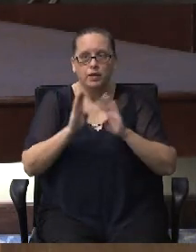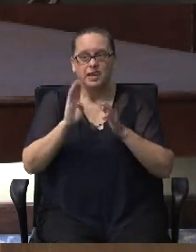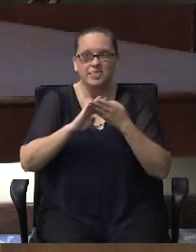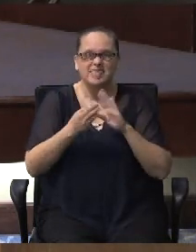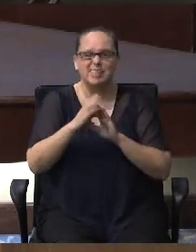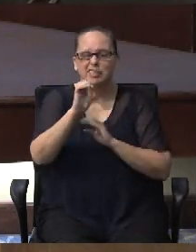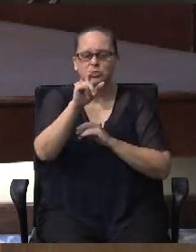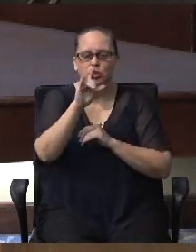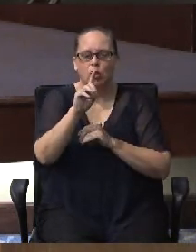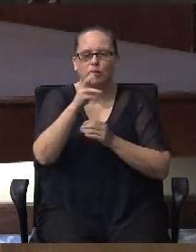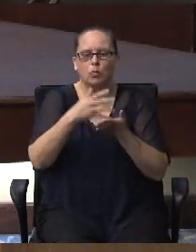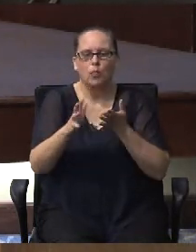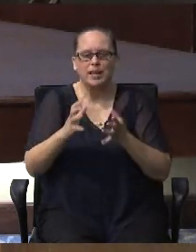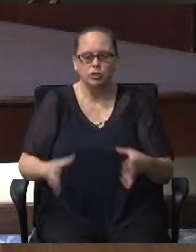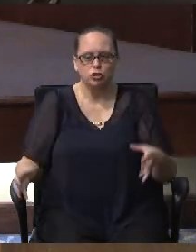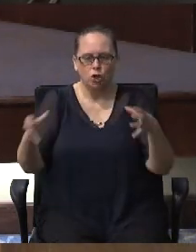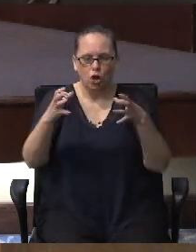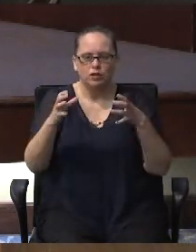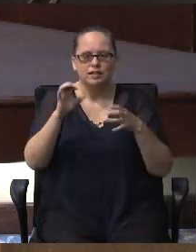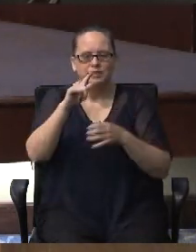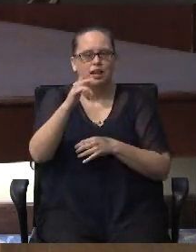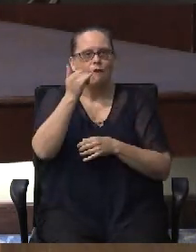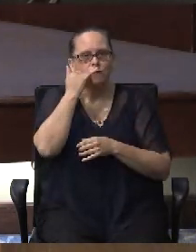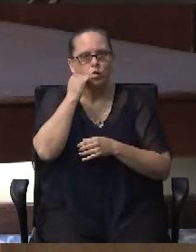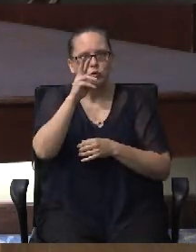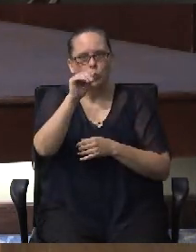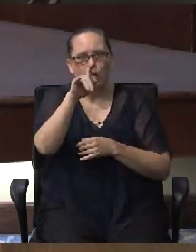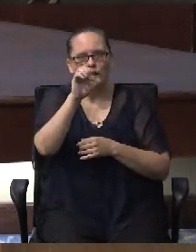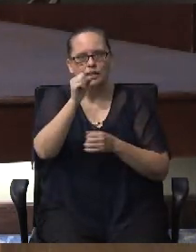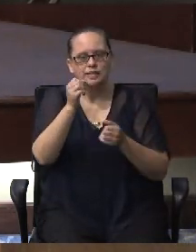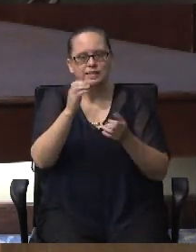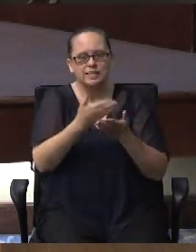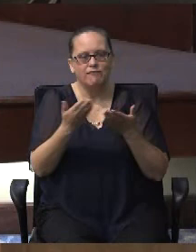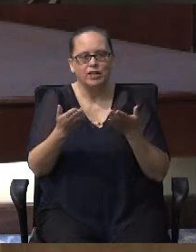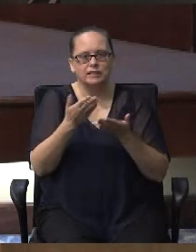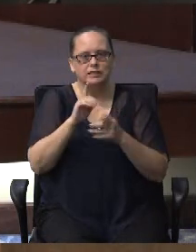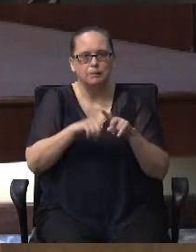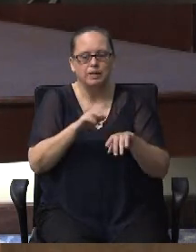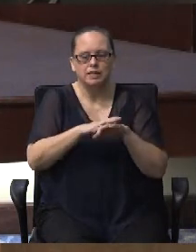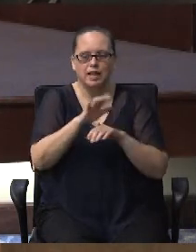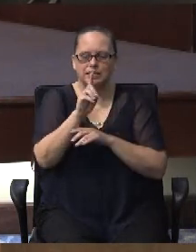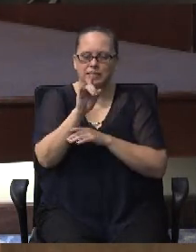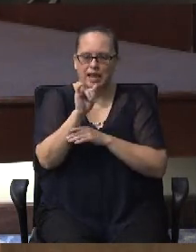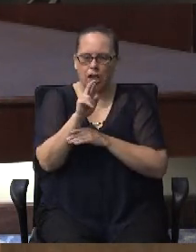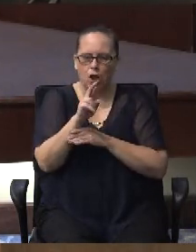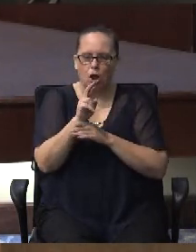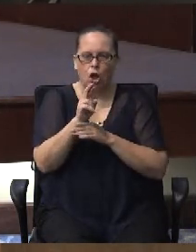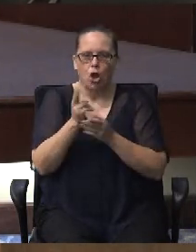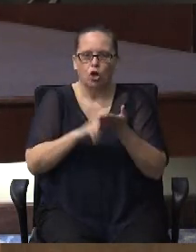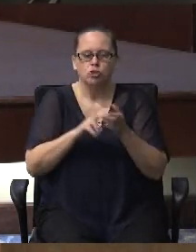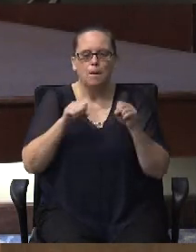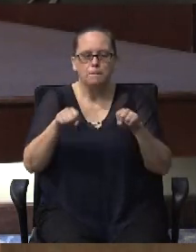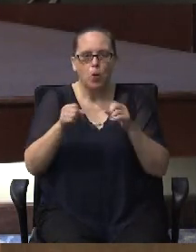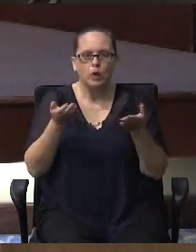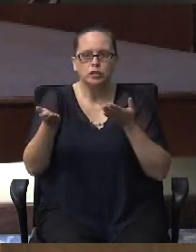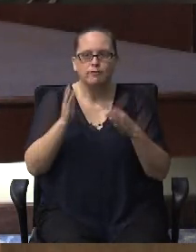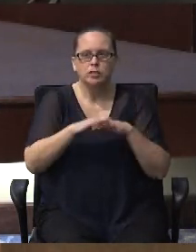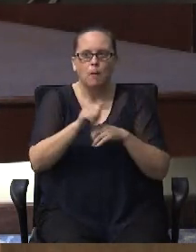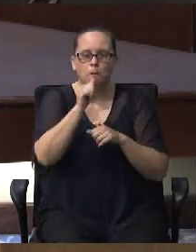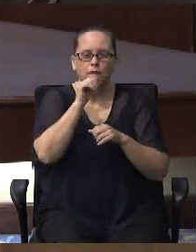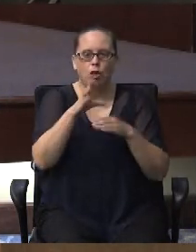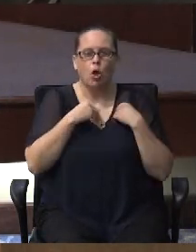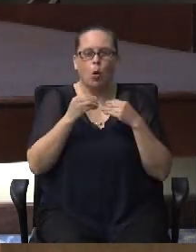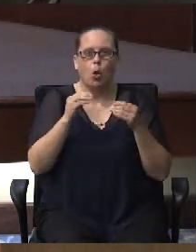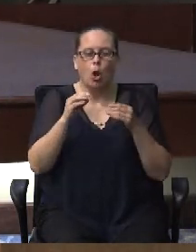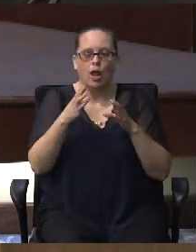solid waste carts and dumpsters, city cell phones and wireless devices based on DIR contracts, mowing services on privately owned lots